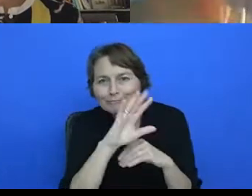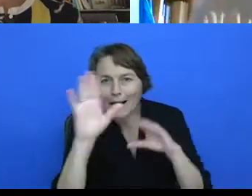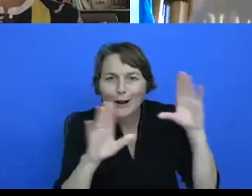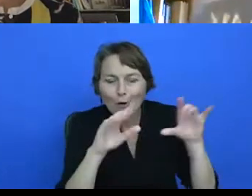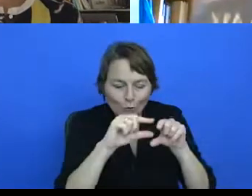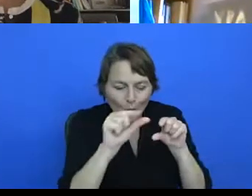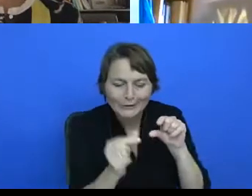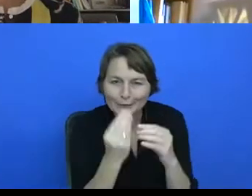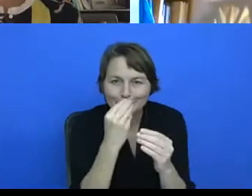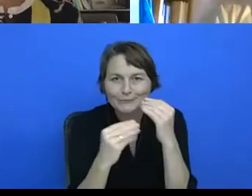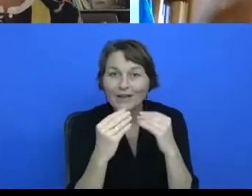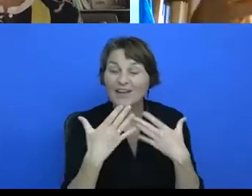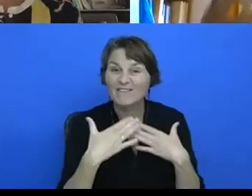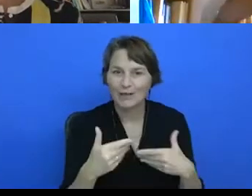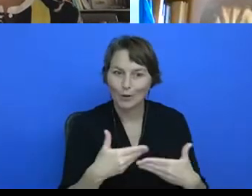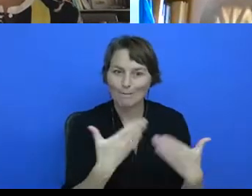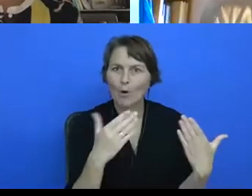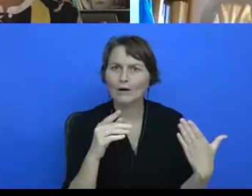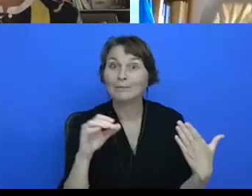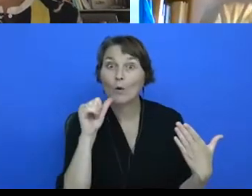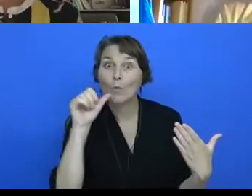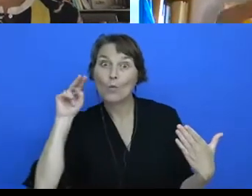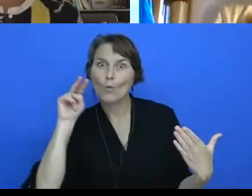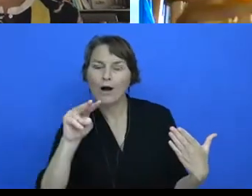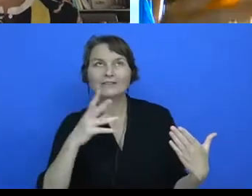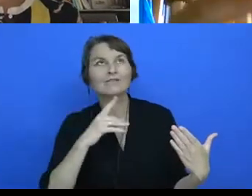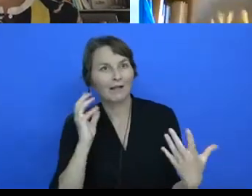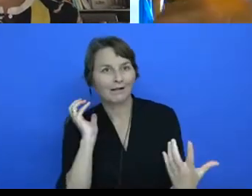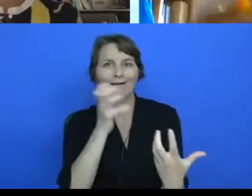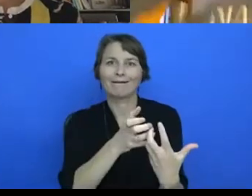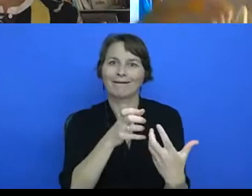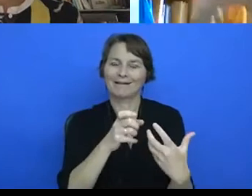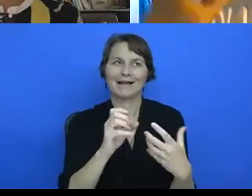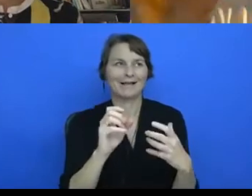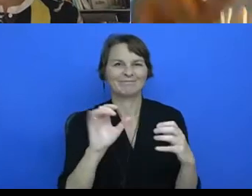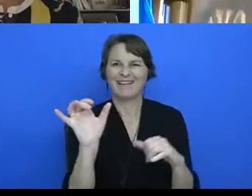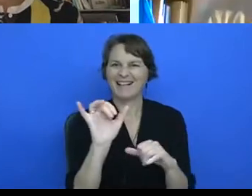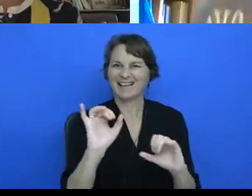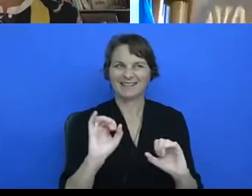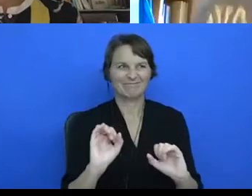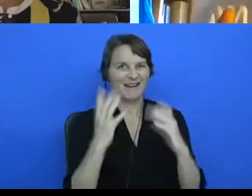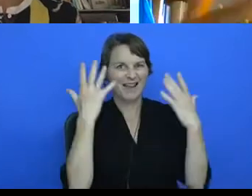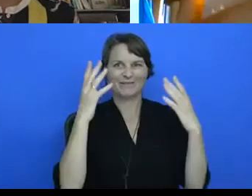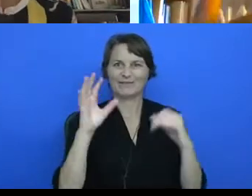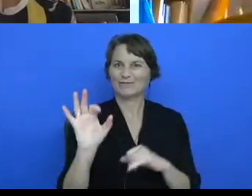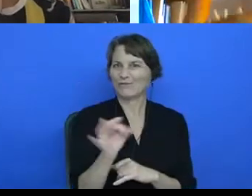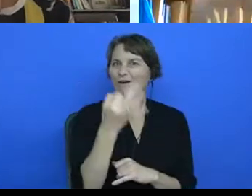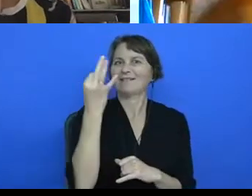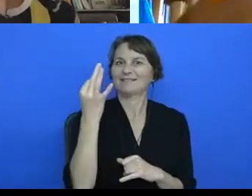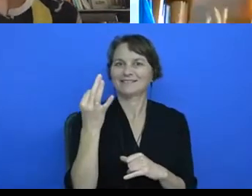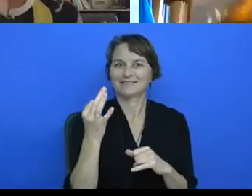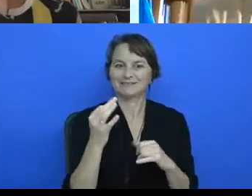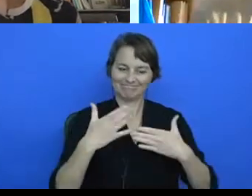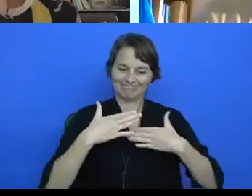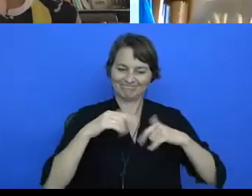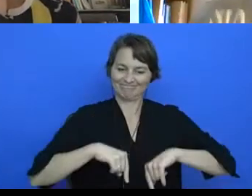evening or afternoon at other places. It was a sort of a strange sort of imposing our time zone and our sort of lifestyle upon others